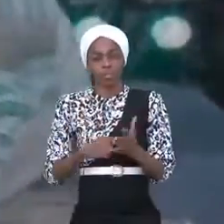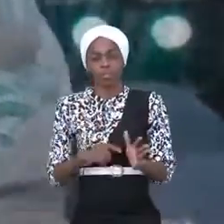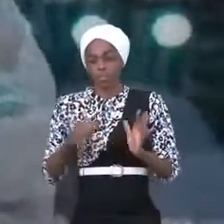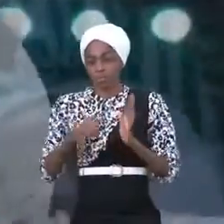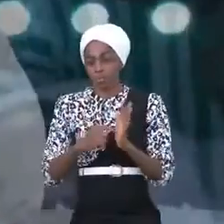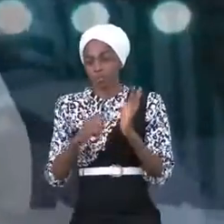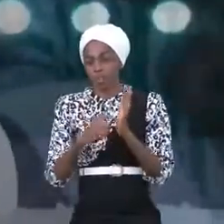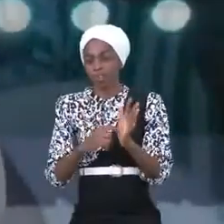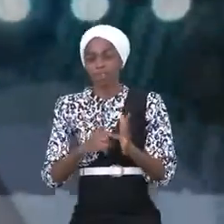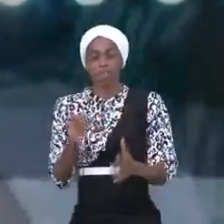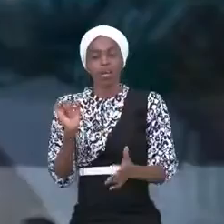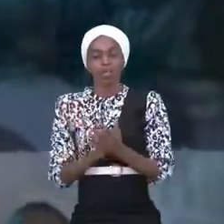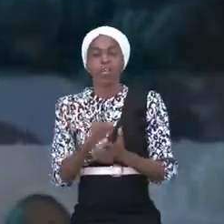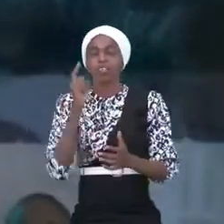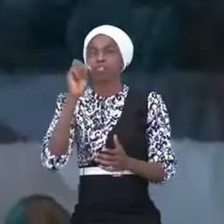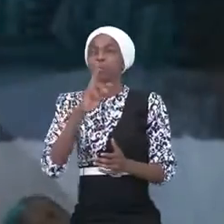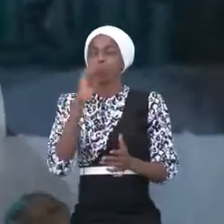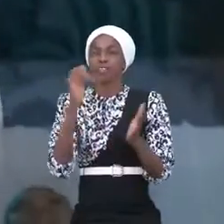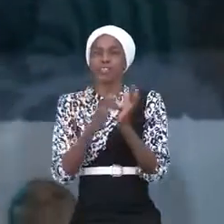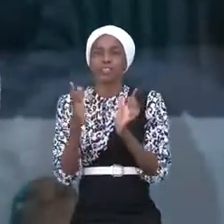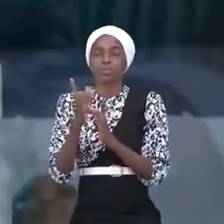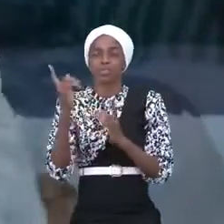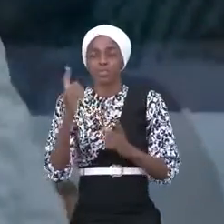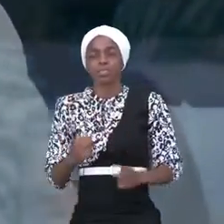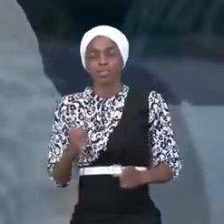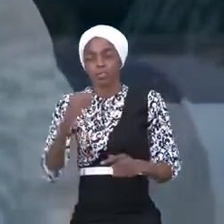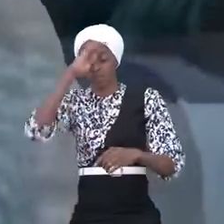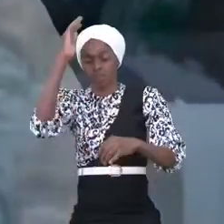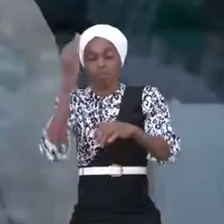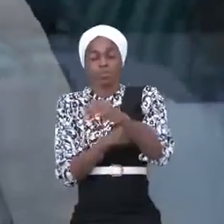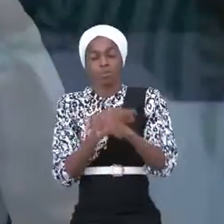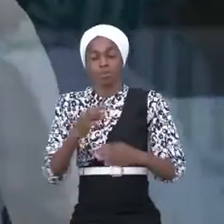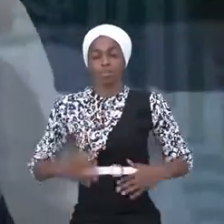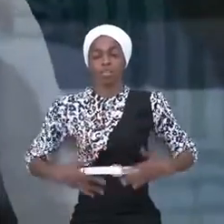you are Jesus, the Son of the living God.